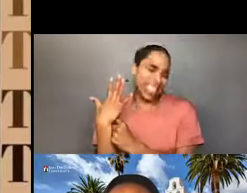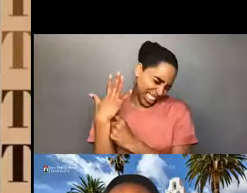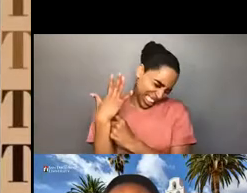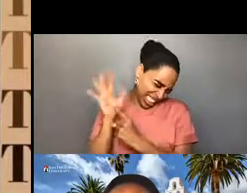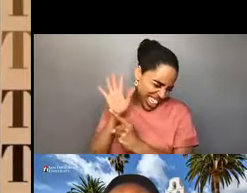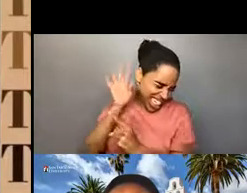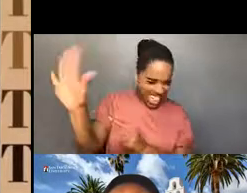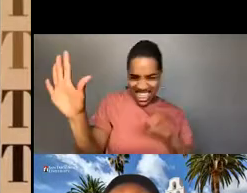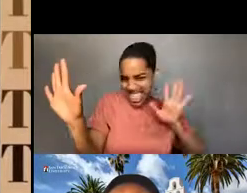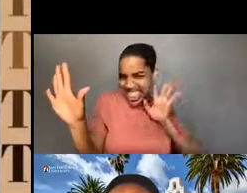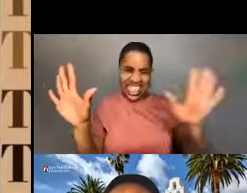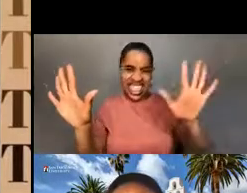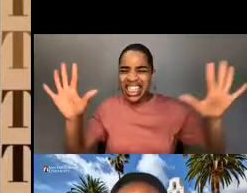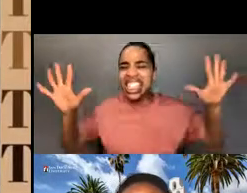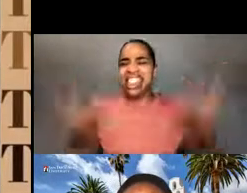On